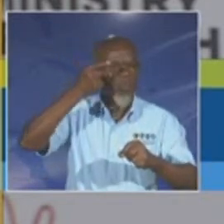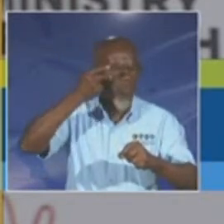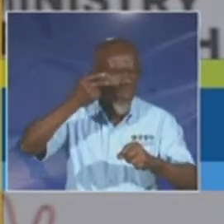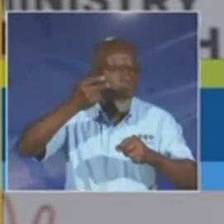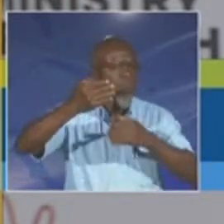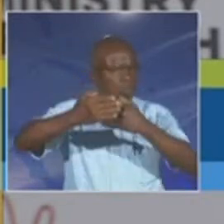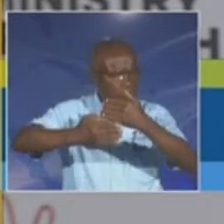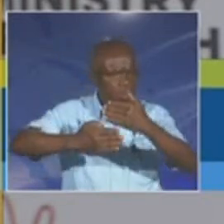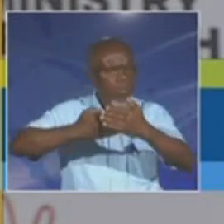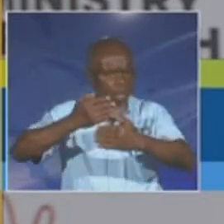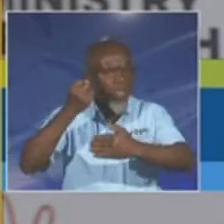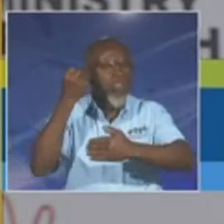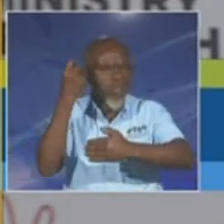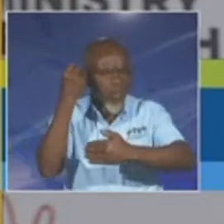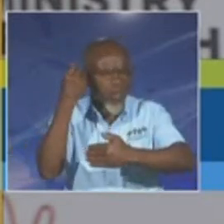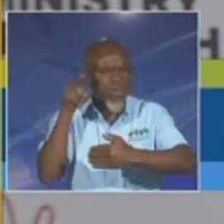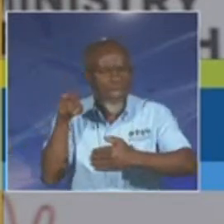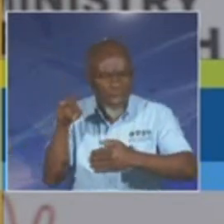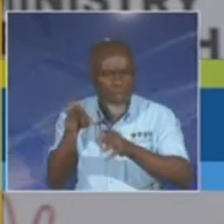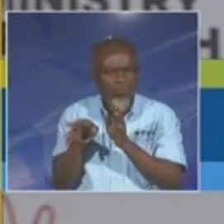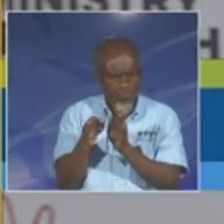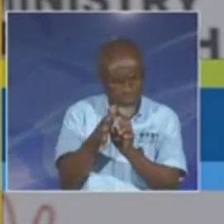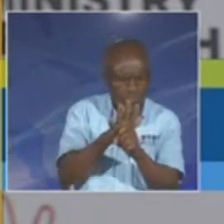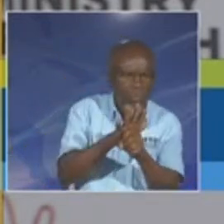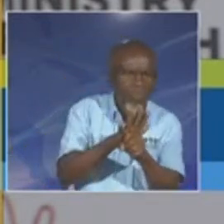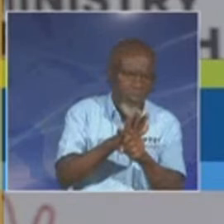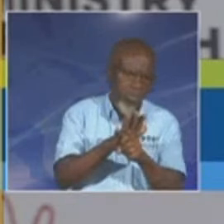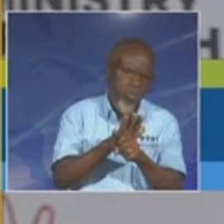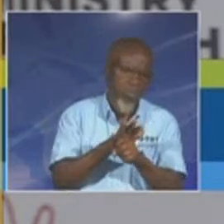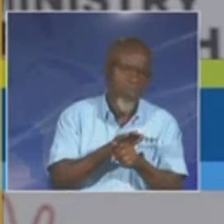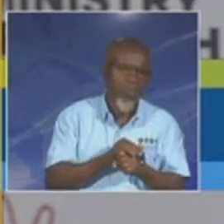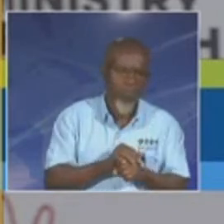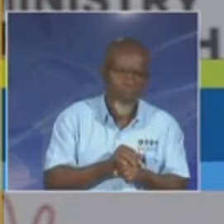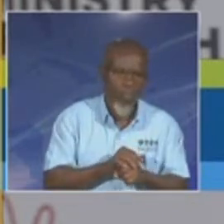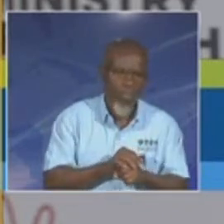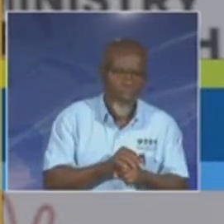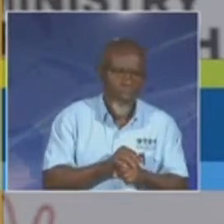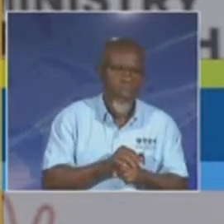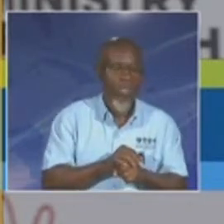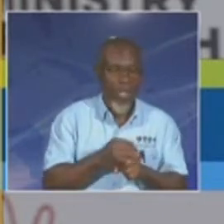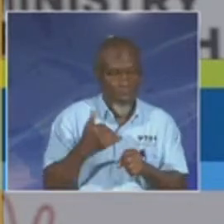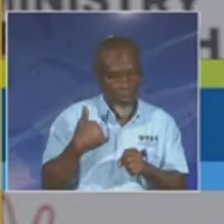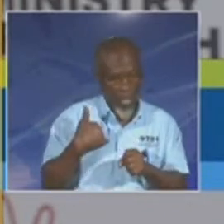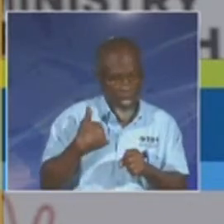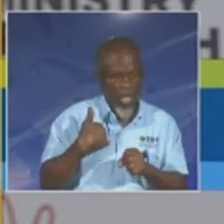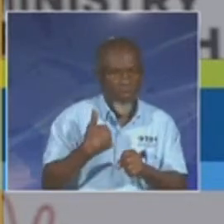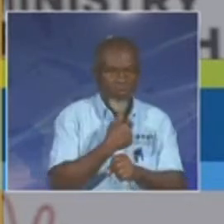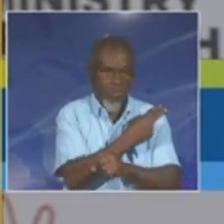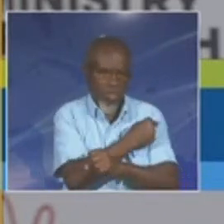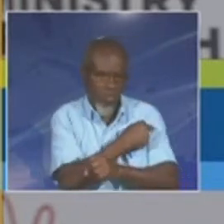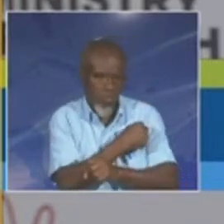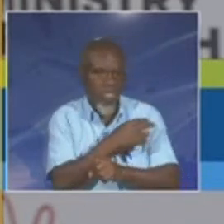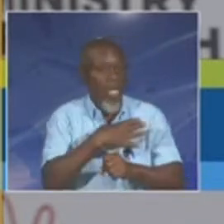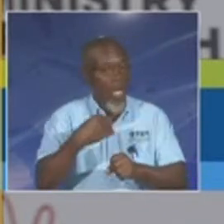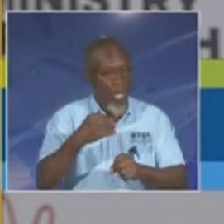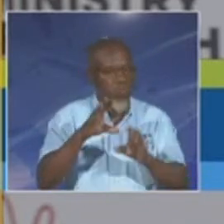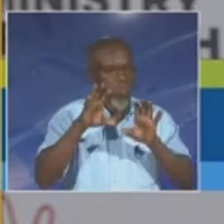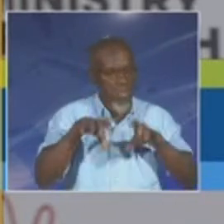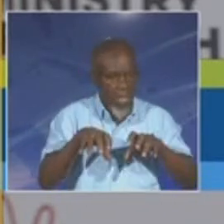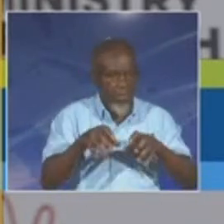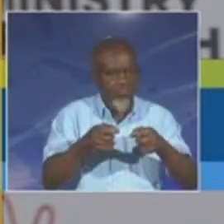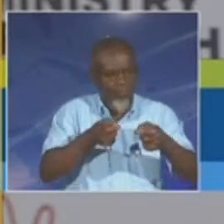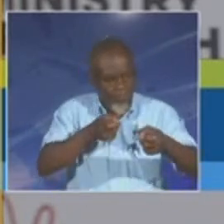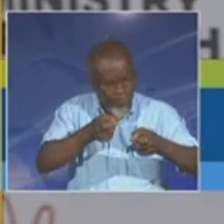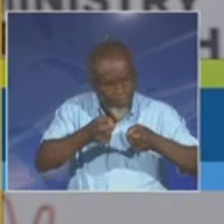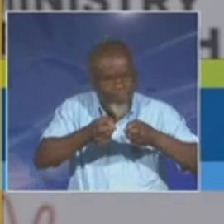we know what kind of impact that has on the healthcare system, and we also have the ability to manage changes,